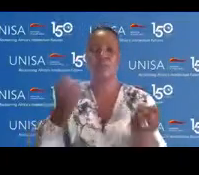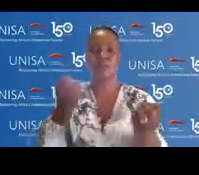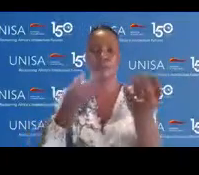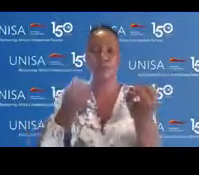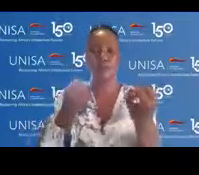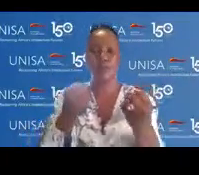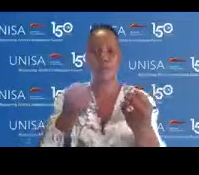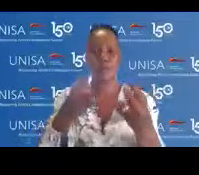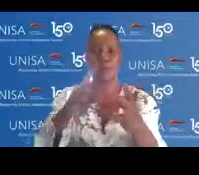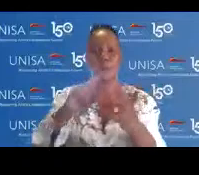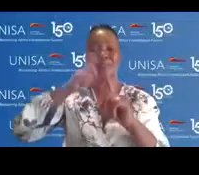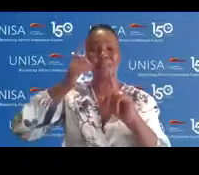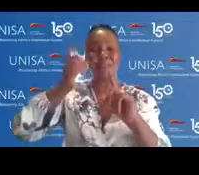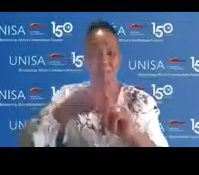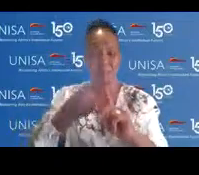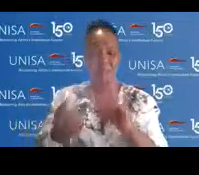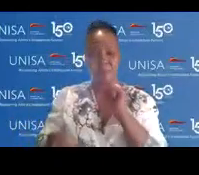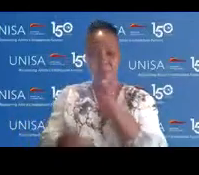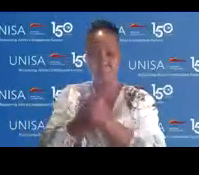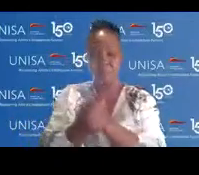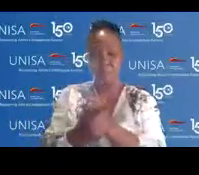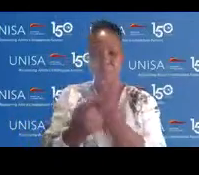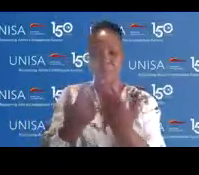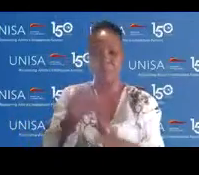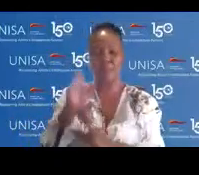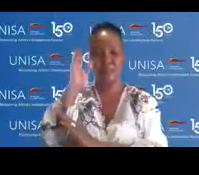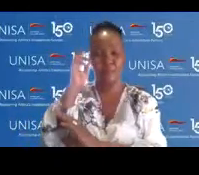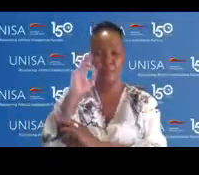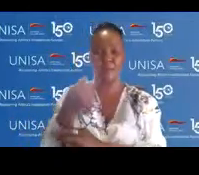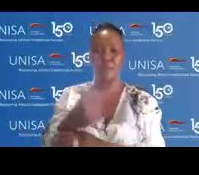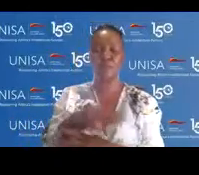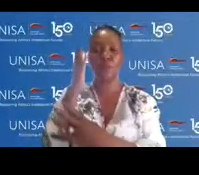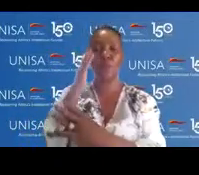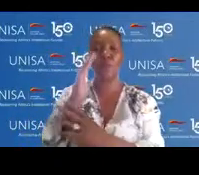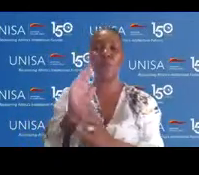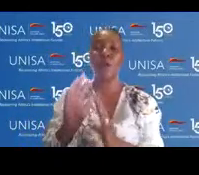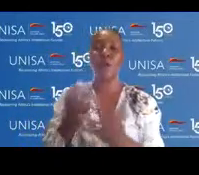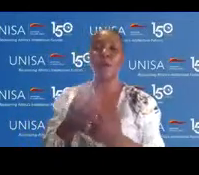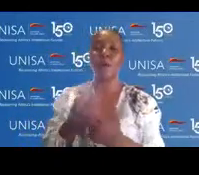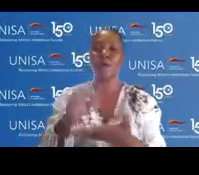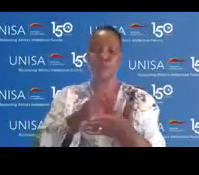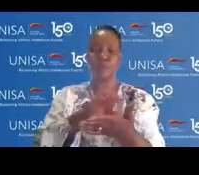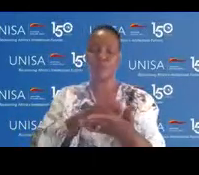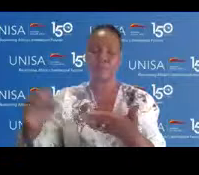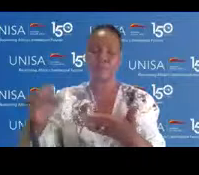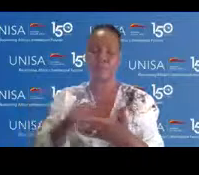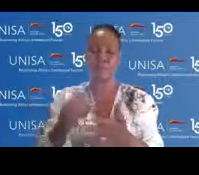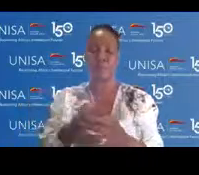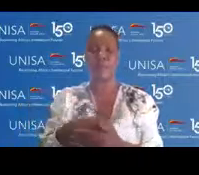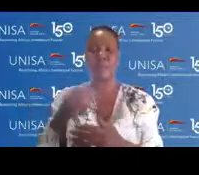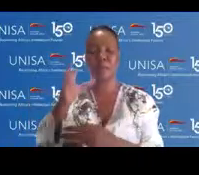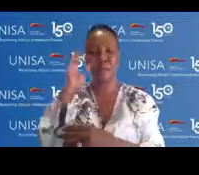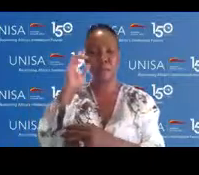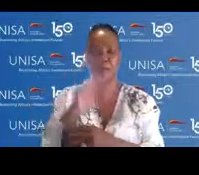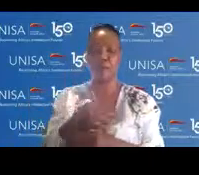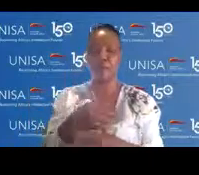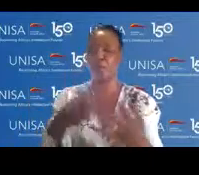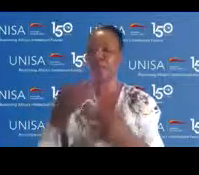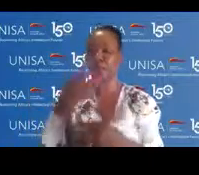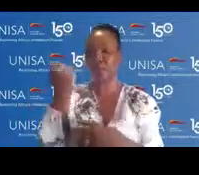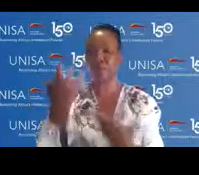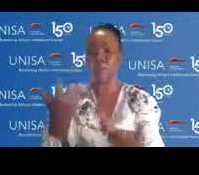to the system, remember me, now you know how to go delete it so that it doesn't remember you anymore. Or